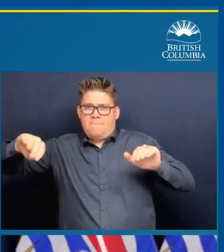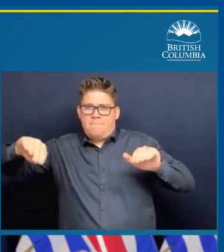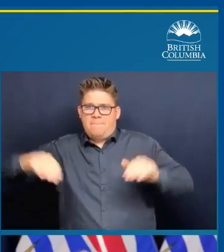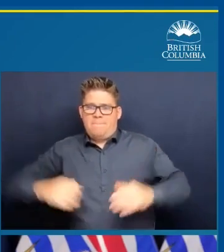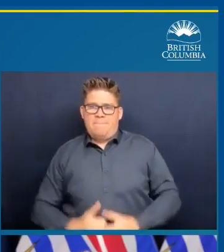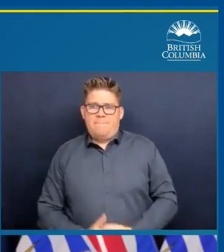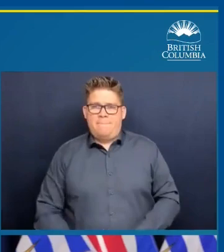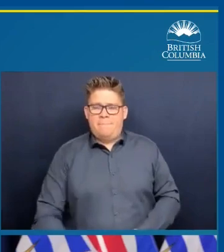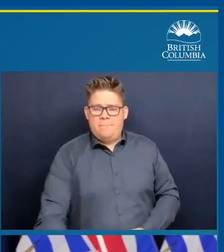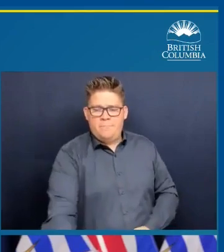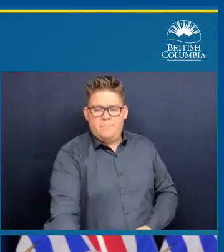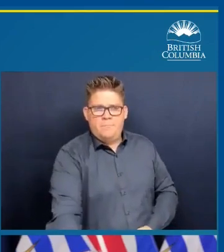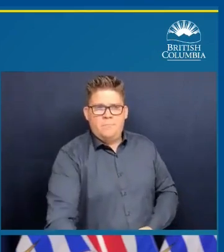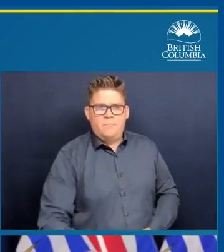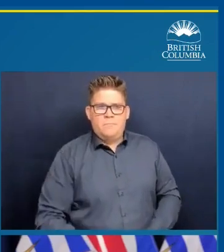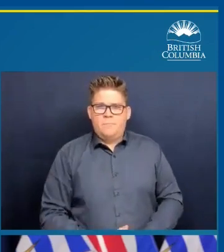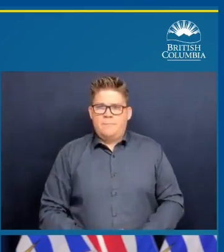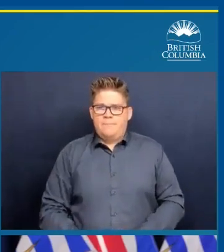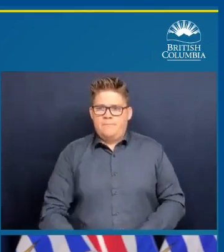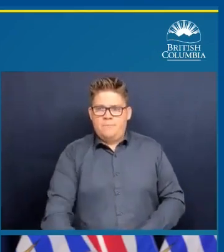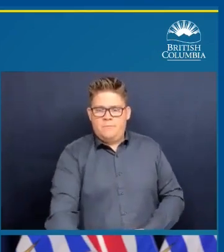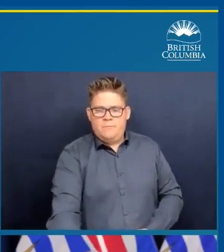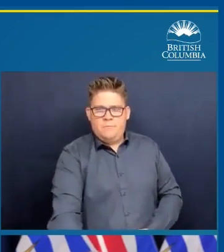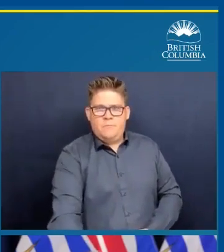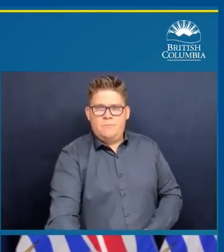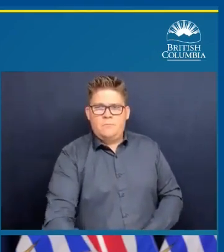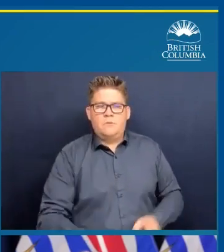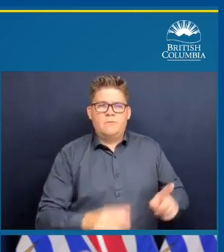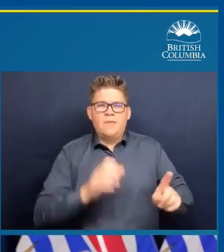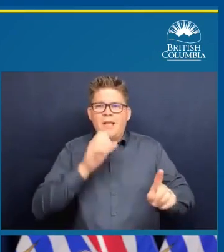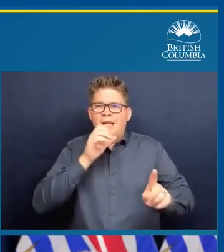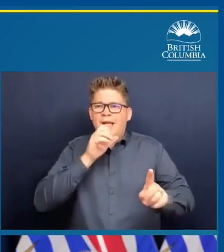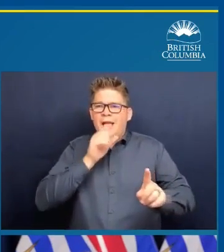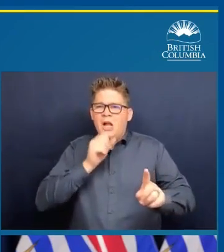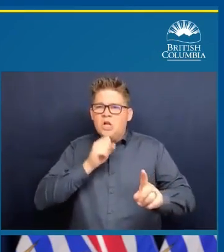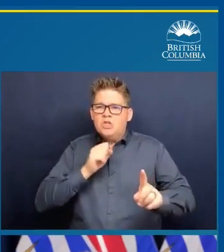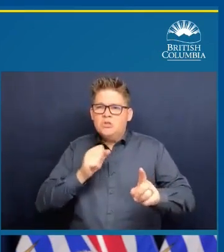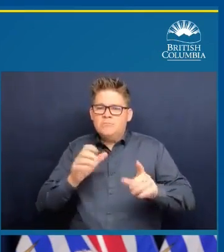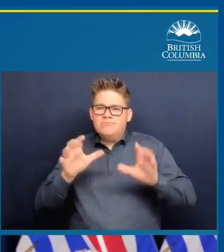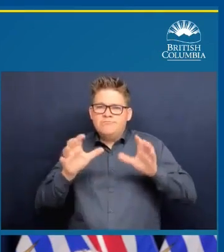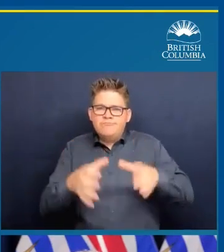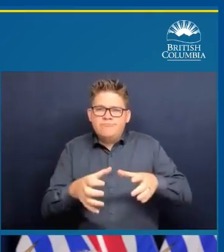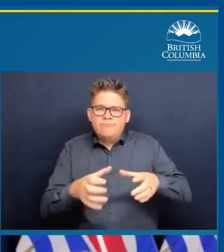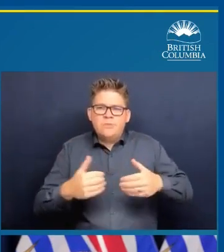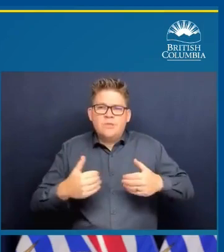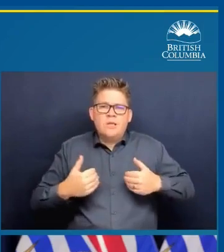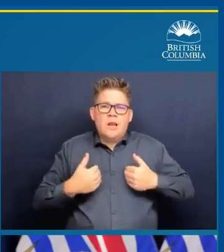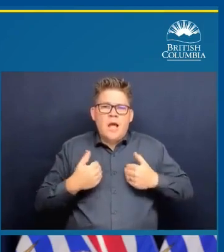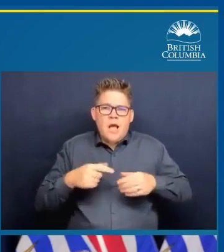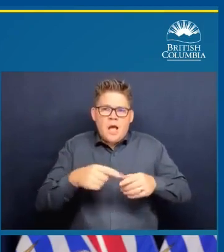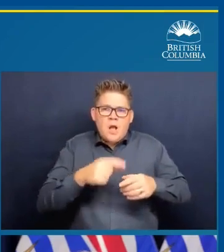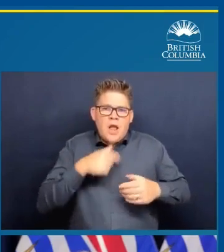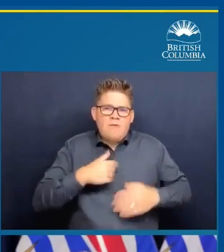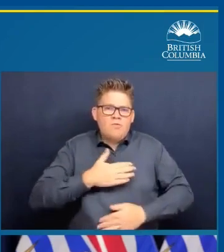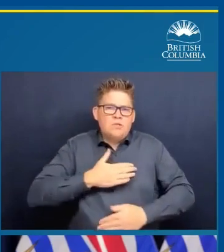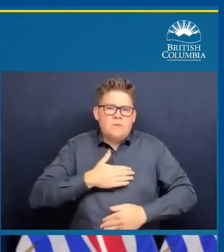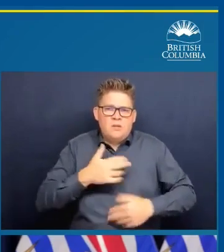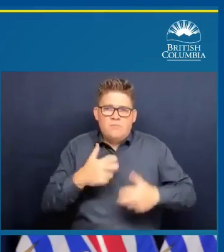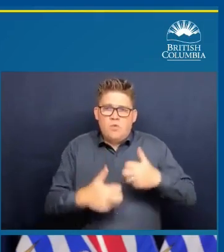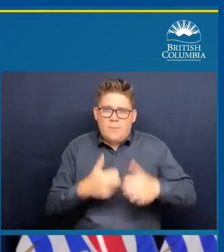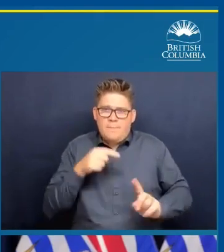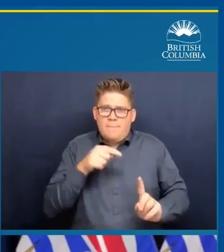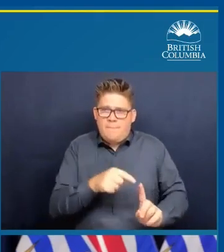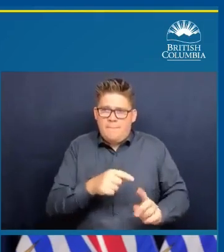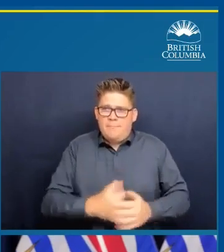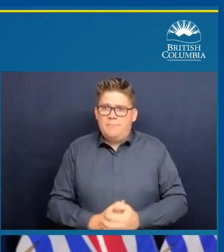driven by respiratory illness in young people. And that should be no surprise. We've been seeing that in younger people needing